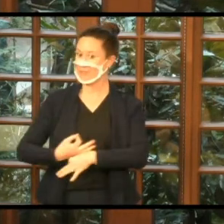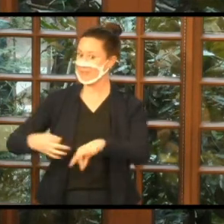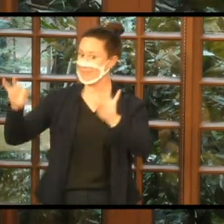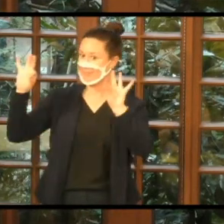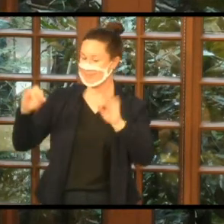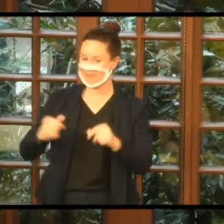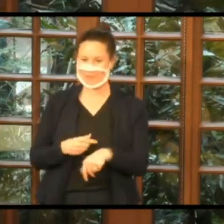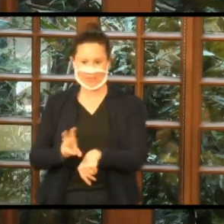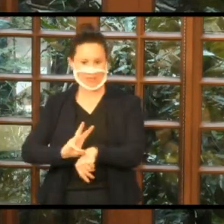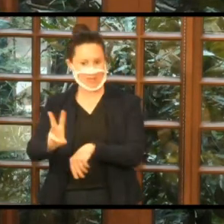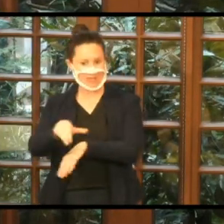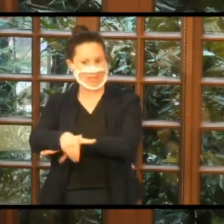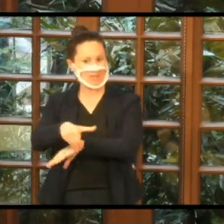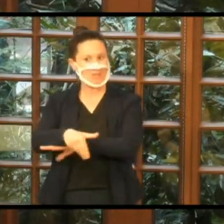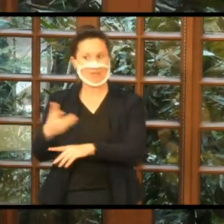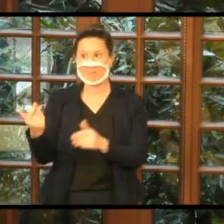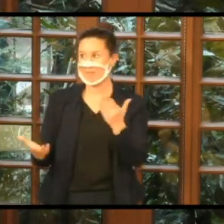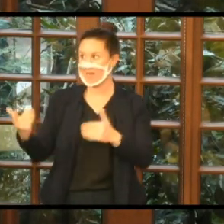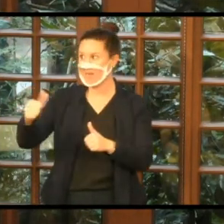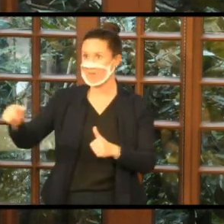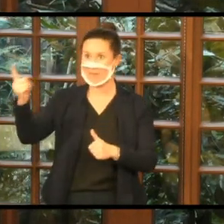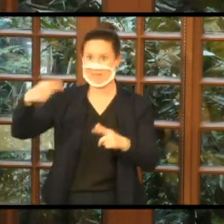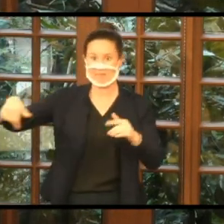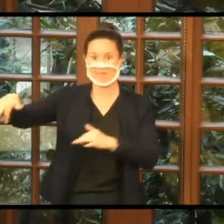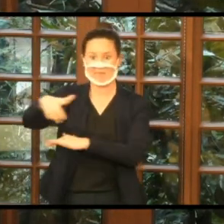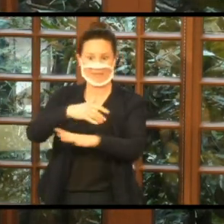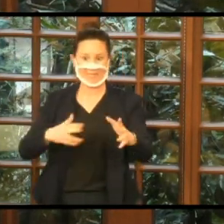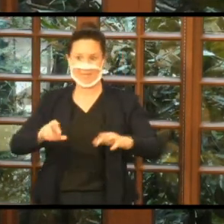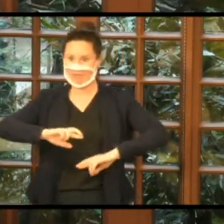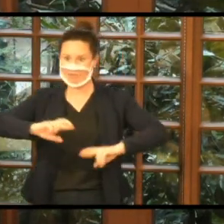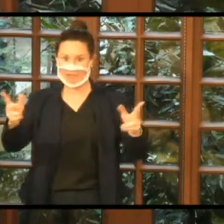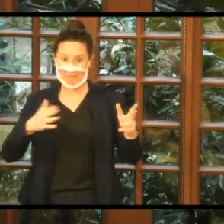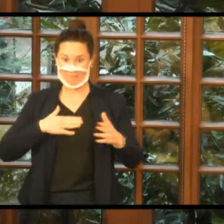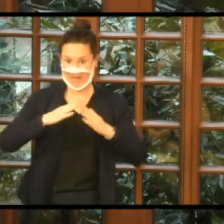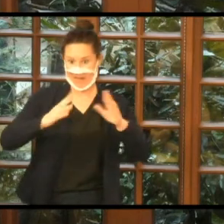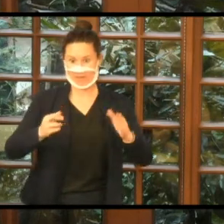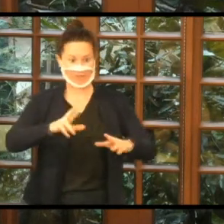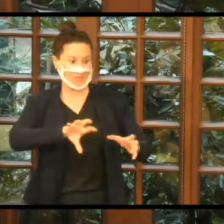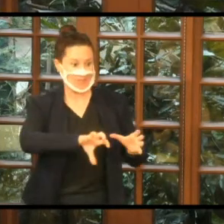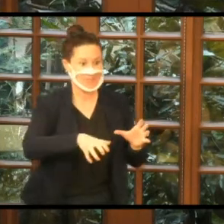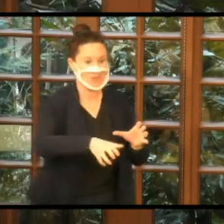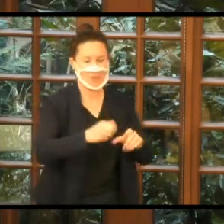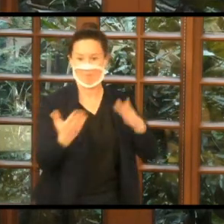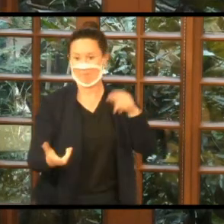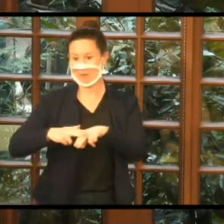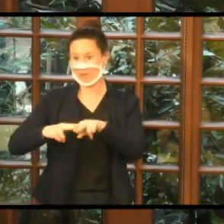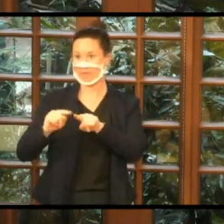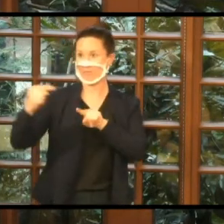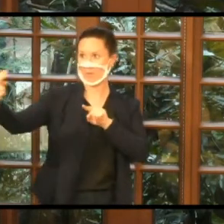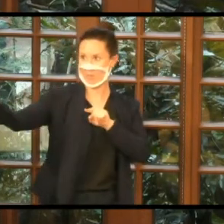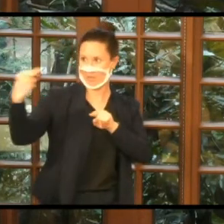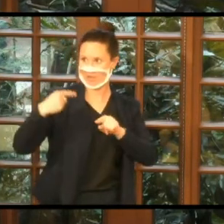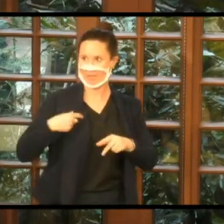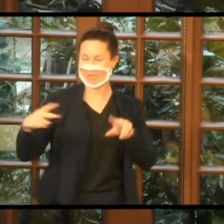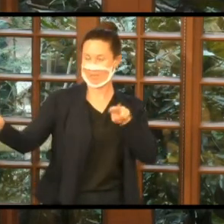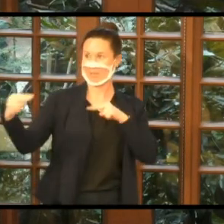6 o'clock in the evening, and she might have been anywhere, hat in hand on my doorstep or watching from across the train car as my face turned to stone. When we